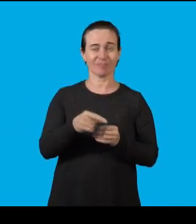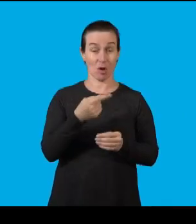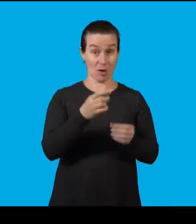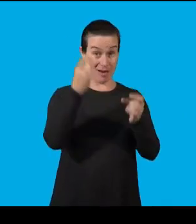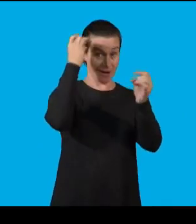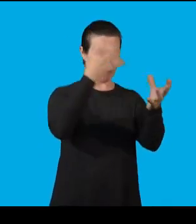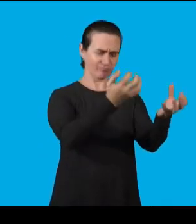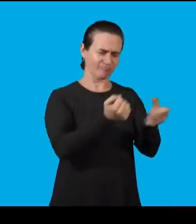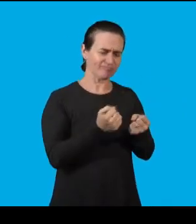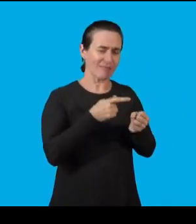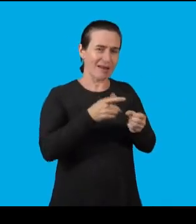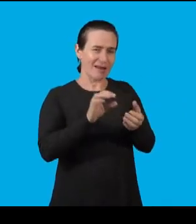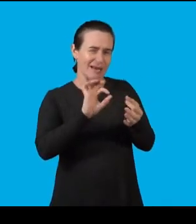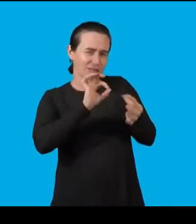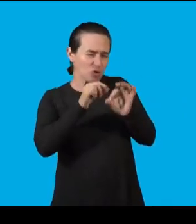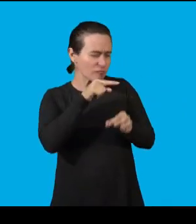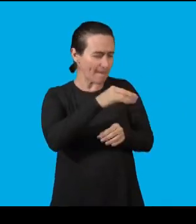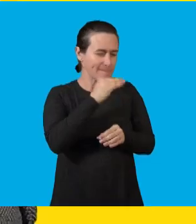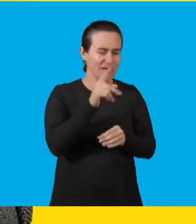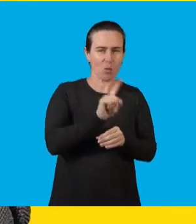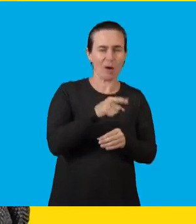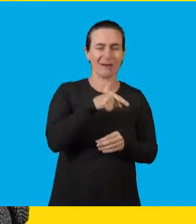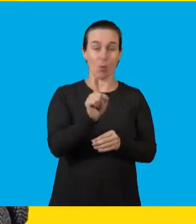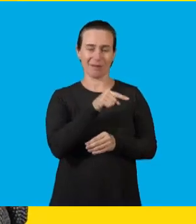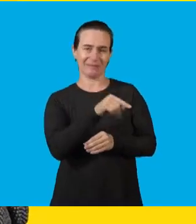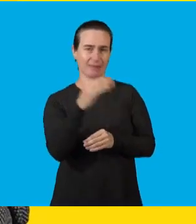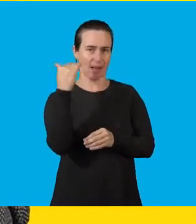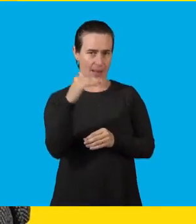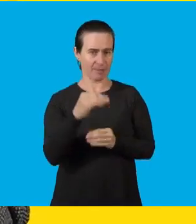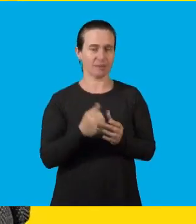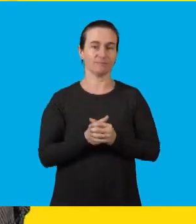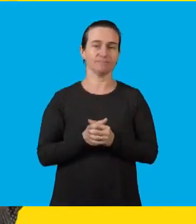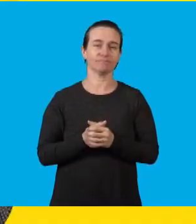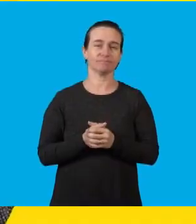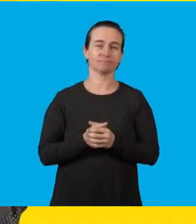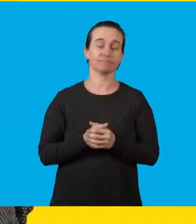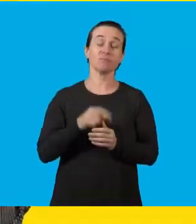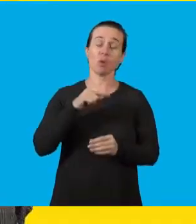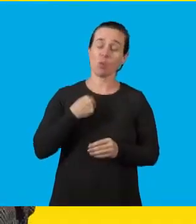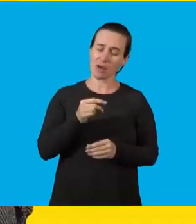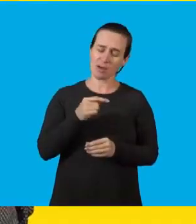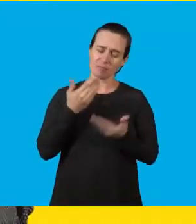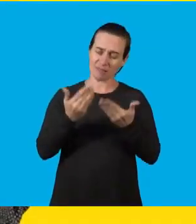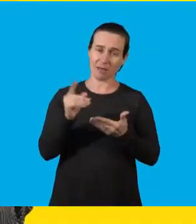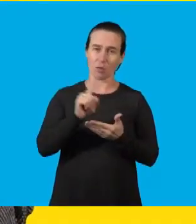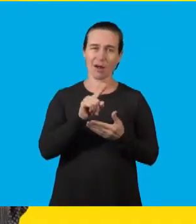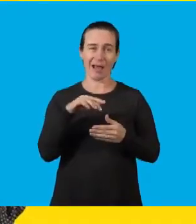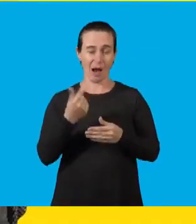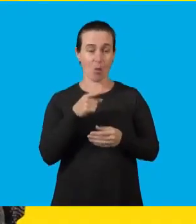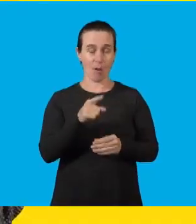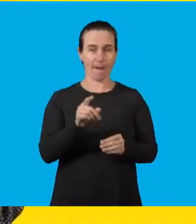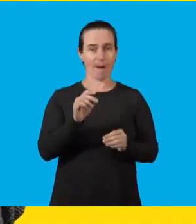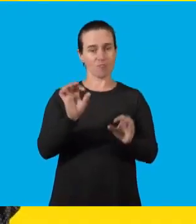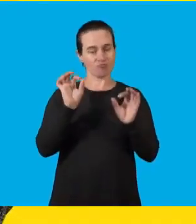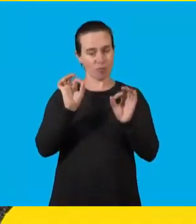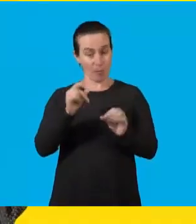to interpret the sources and their limitations and the usefulness of the sources. And we also looked at how to